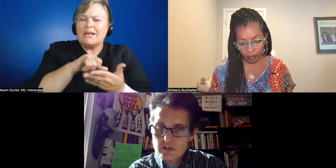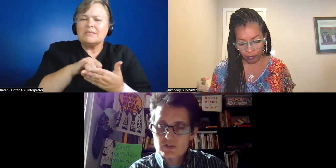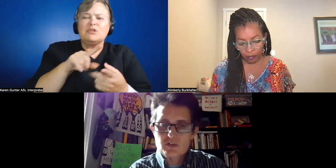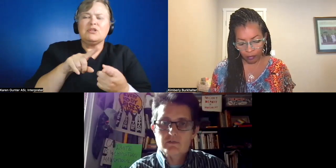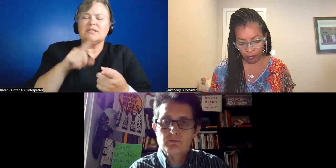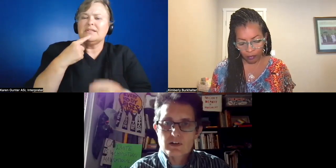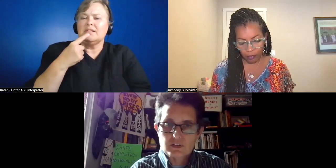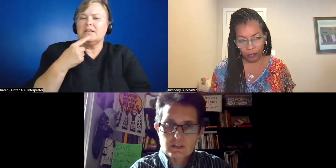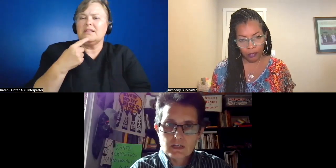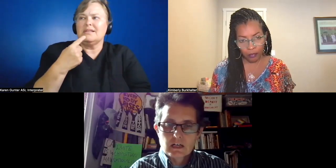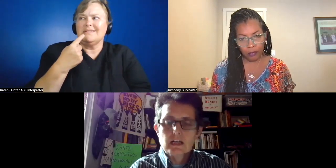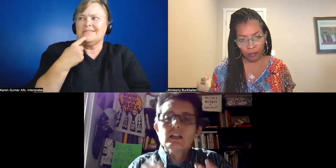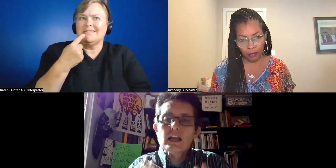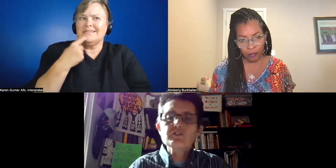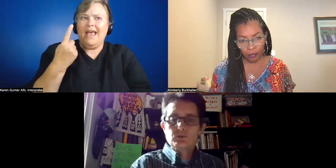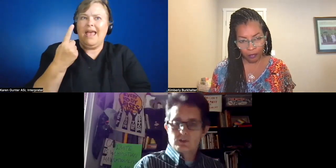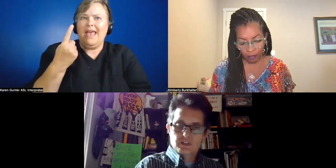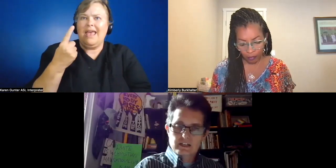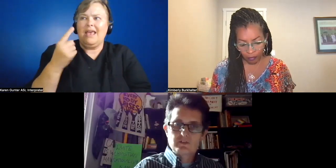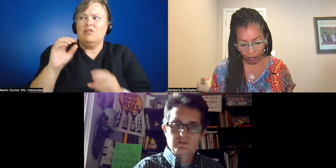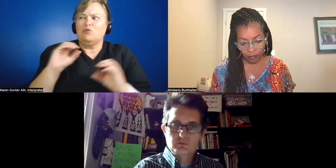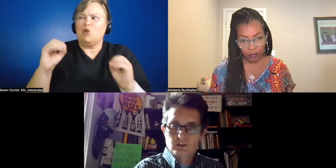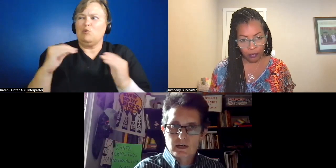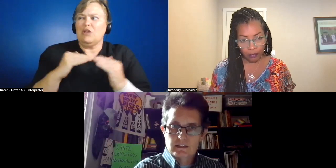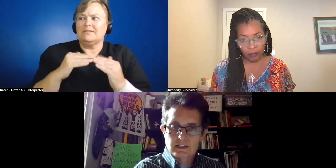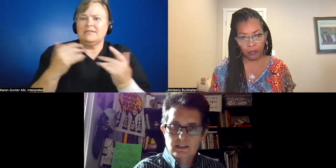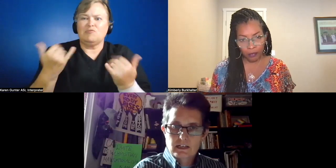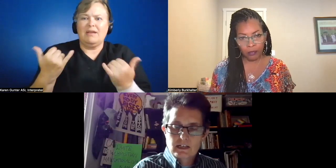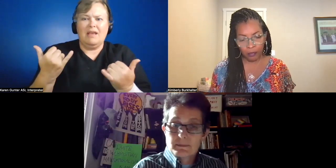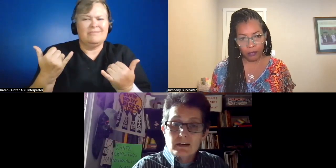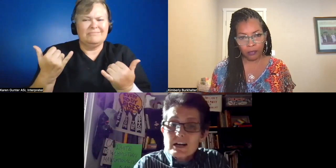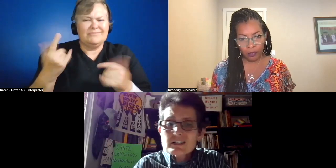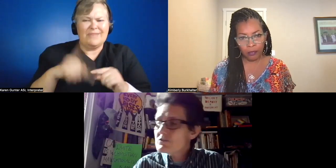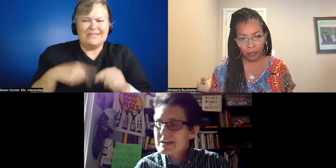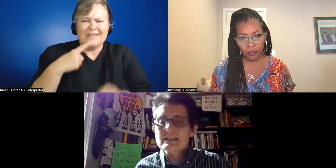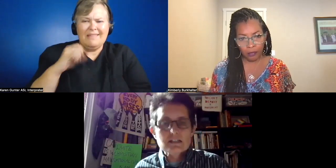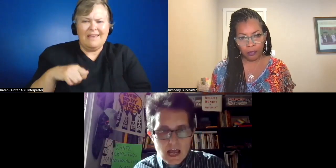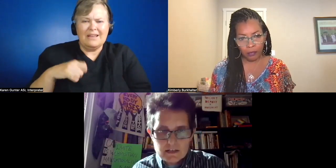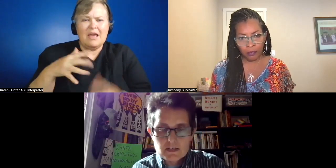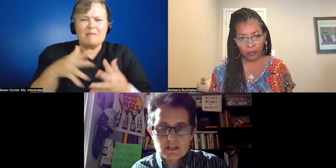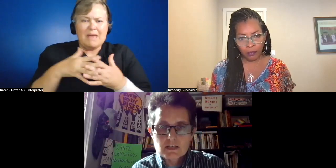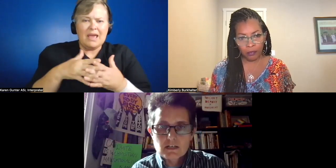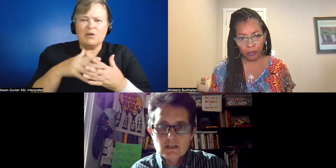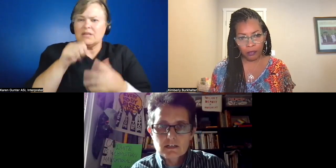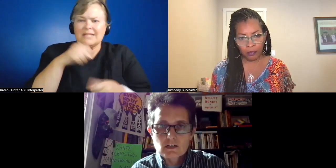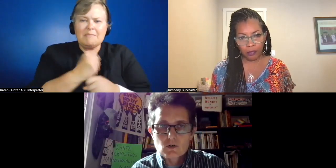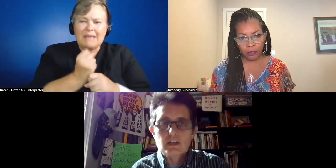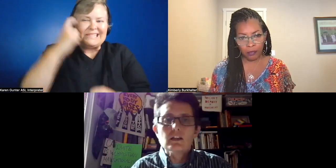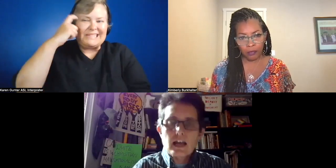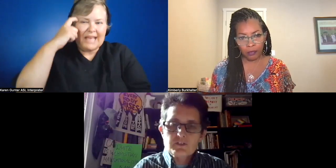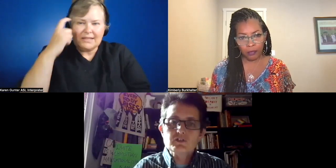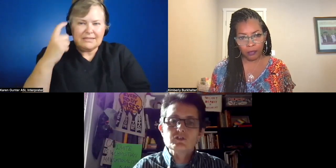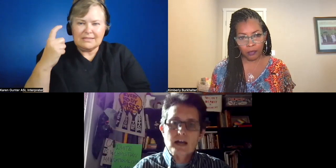the injustices of the present unless you understand this history correctly. I mean, America doesn't make sense, you